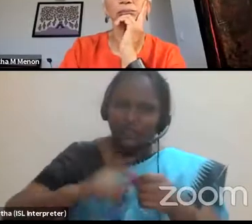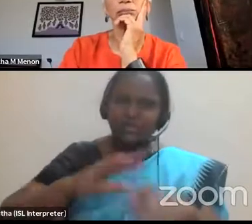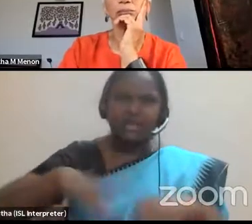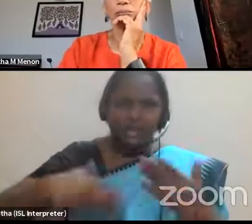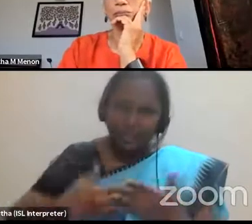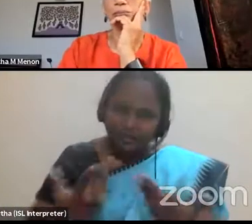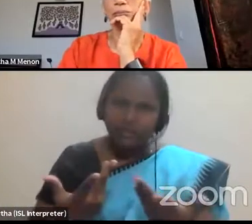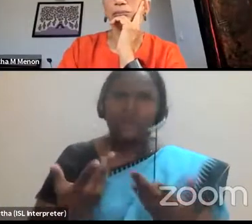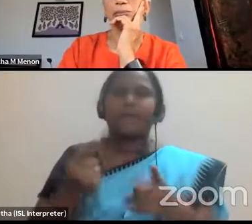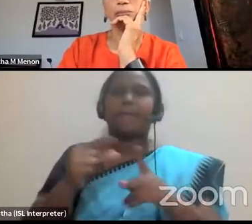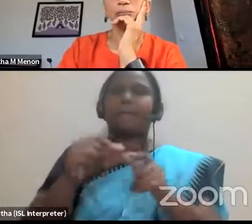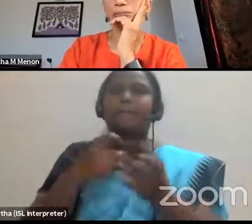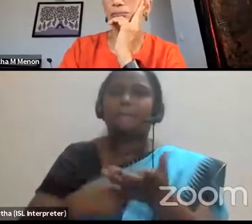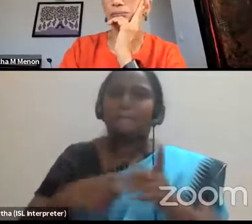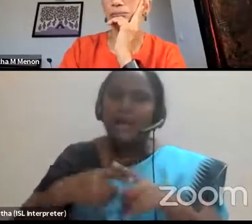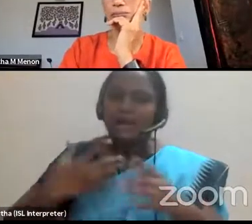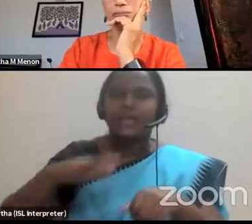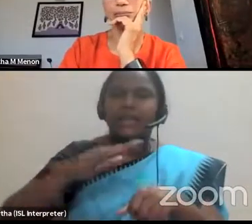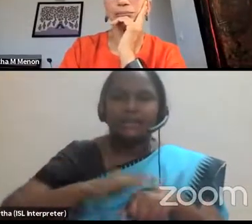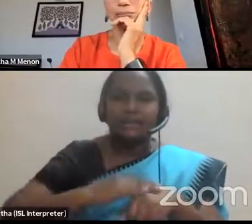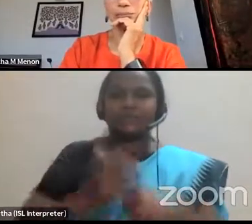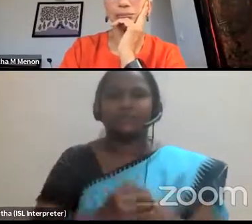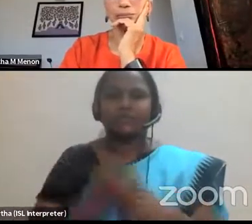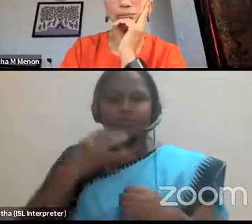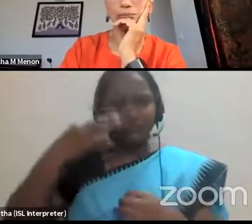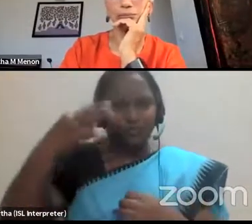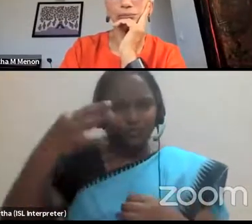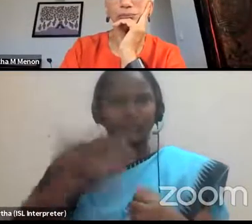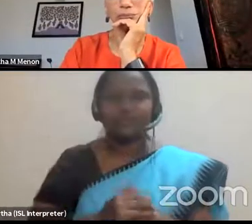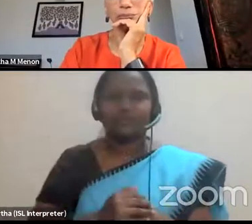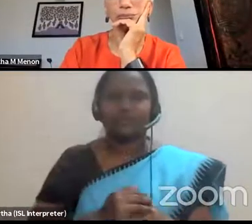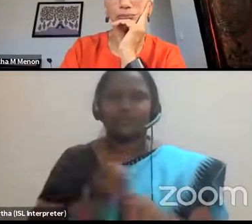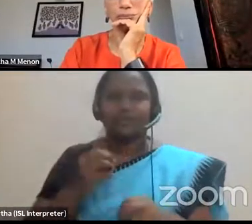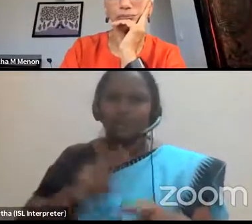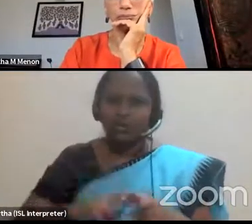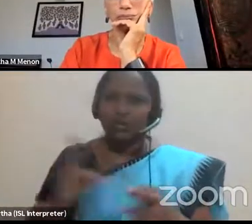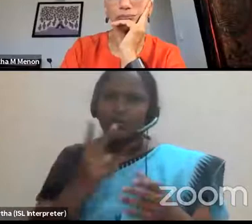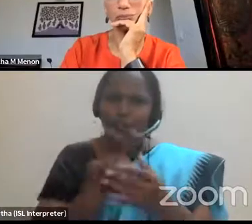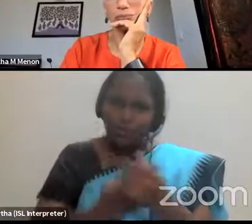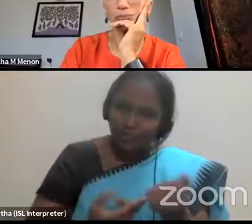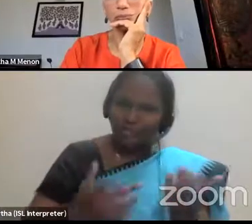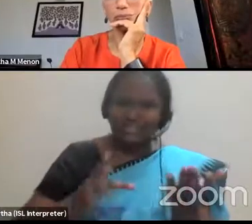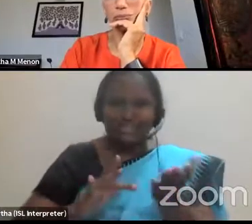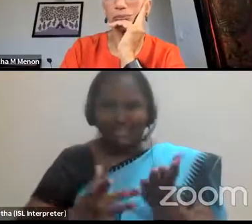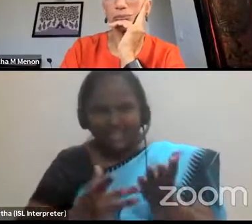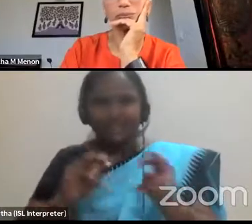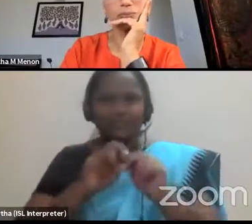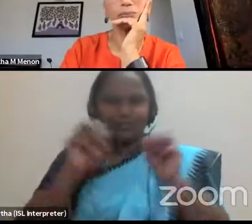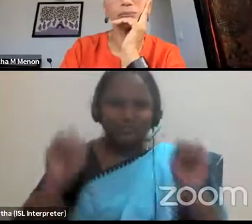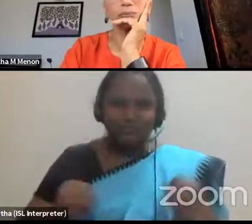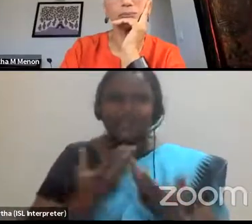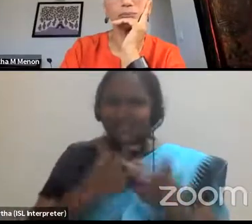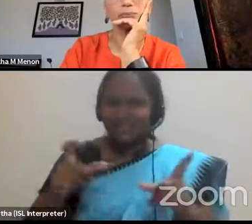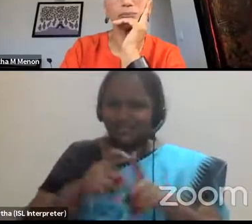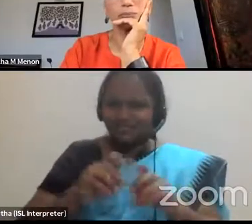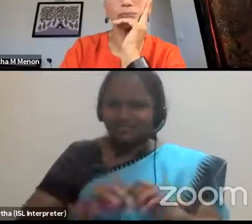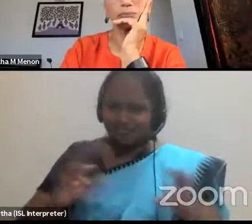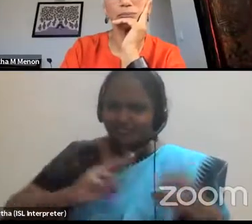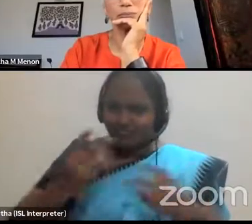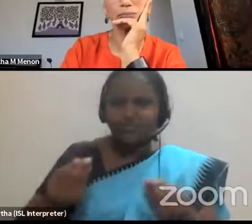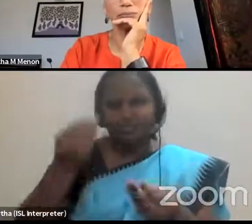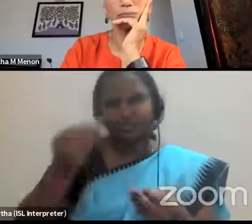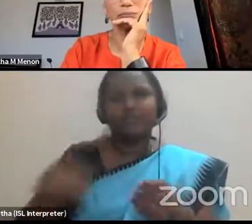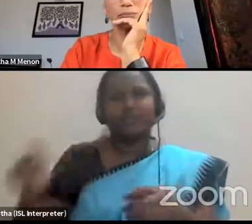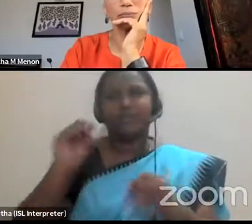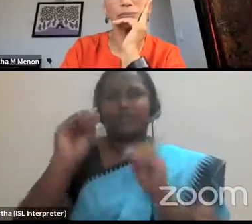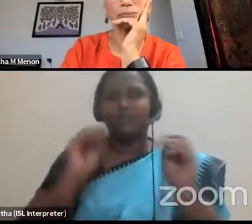this partnership, the experience, the future of both tech in museums and other digital transformations, please just pop